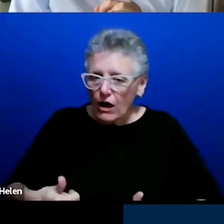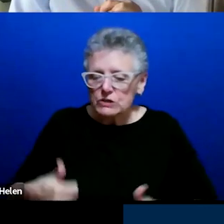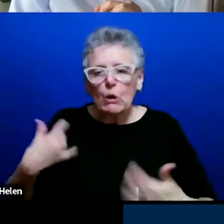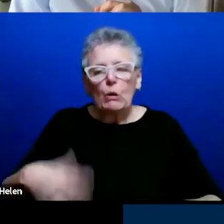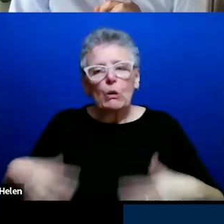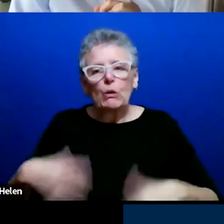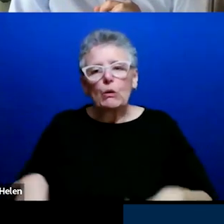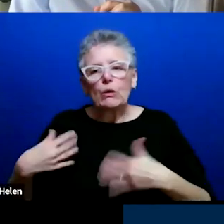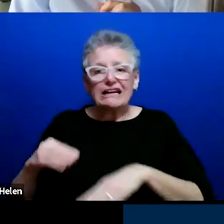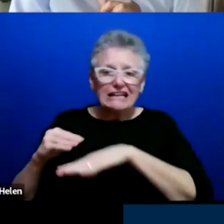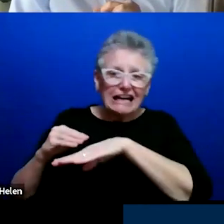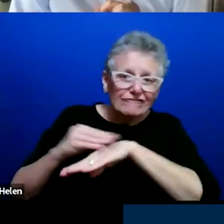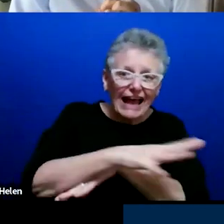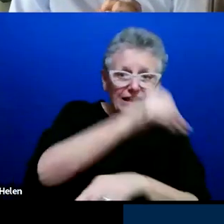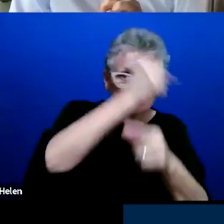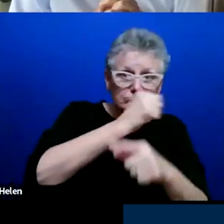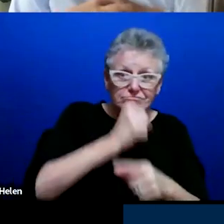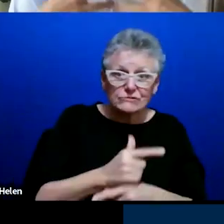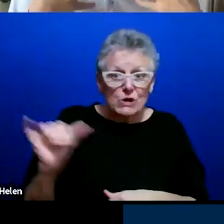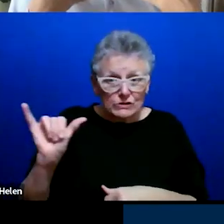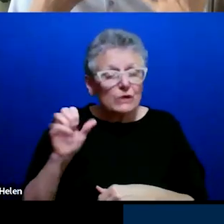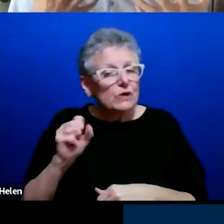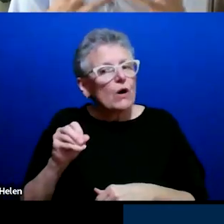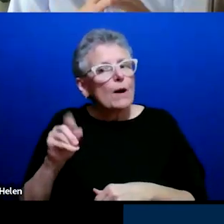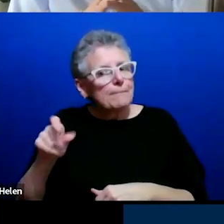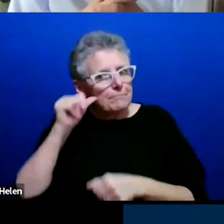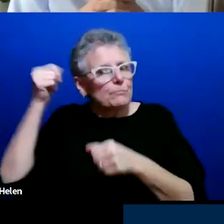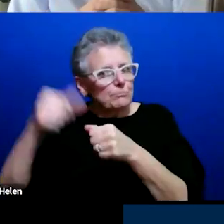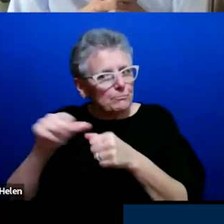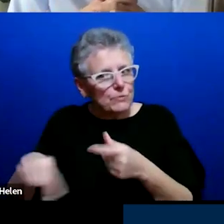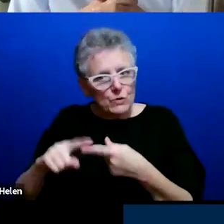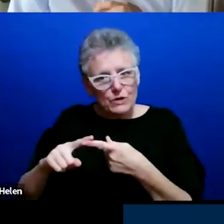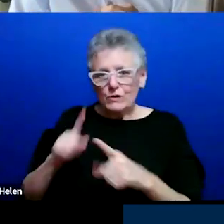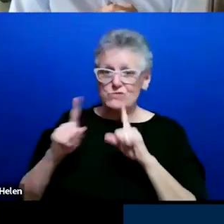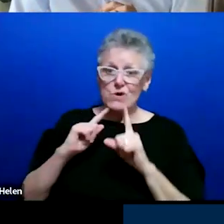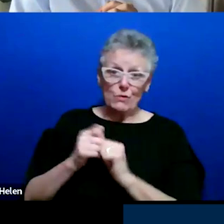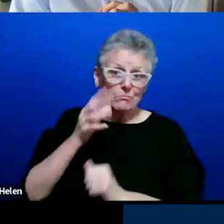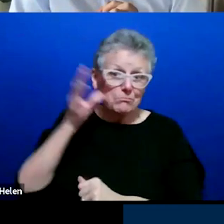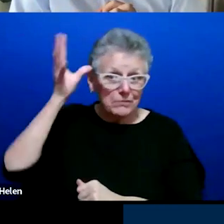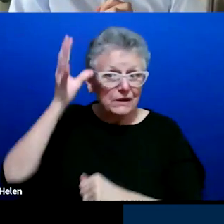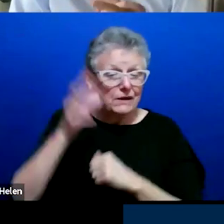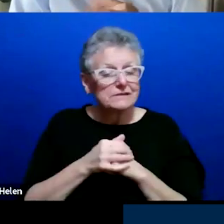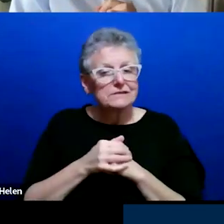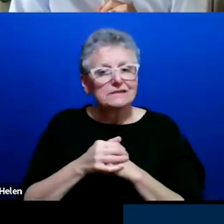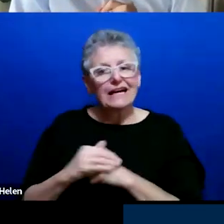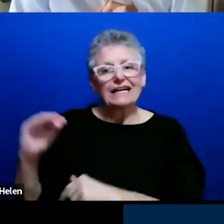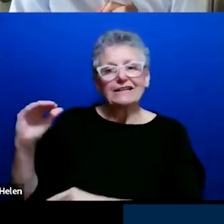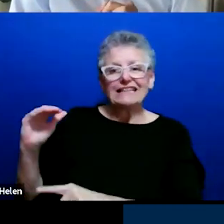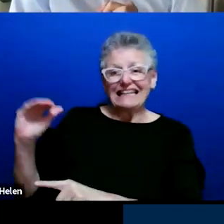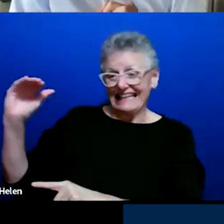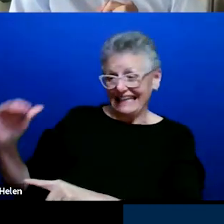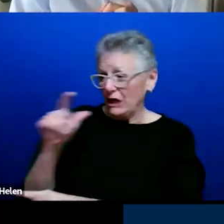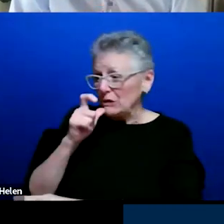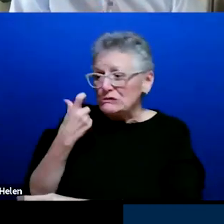that spills over and affects siblings. So this is something to keep in mind when you are talking with parents of kids with newly